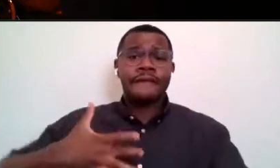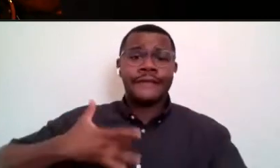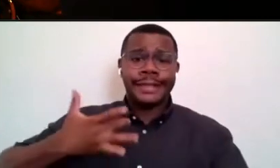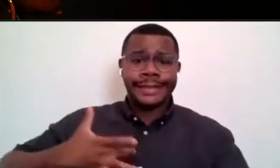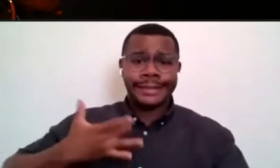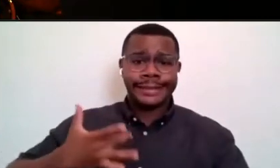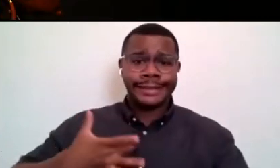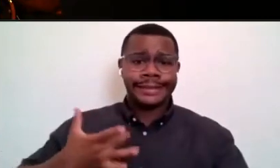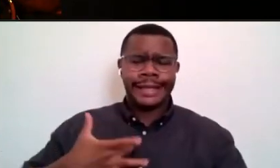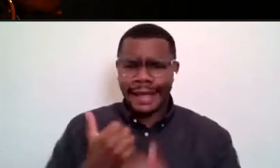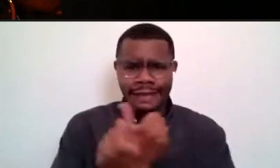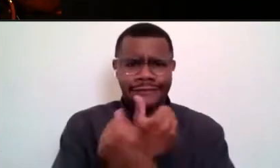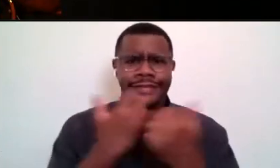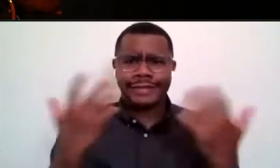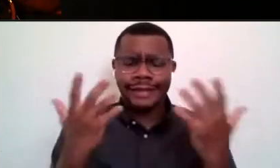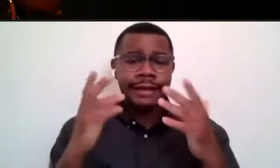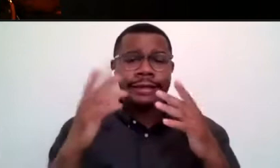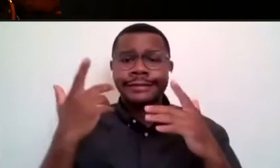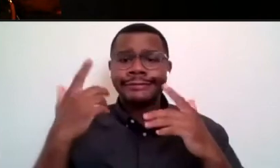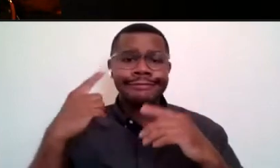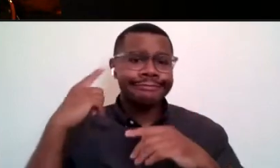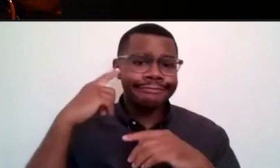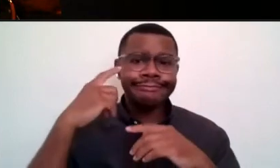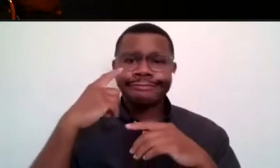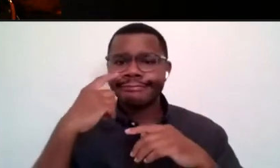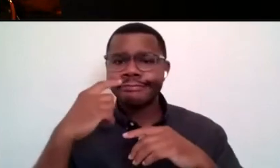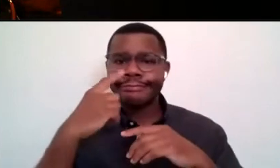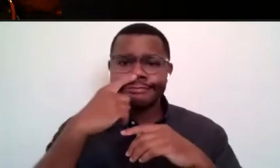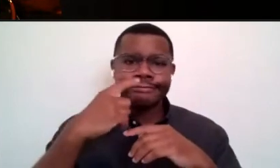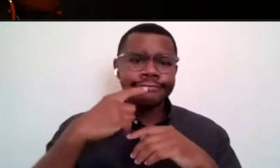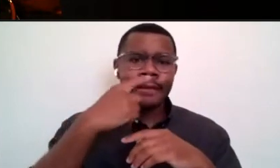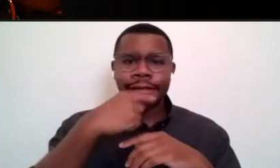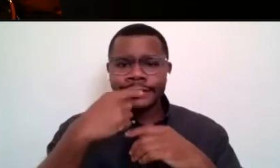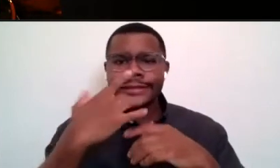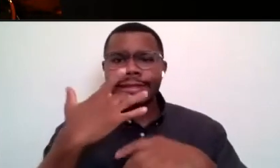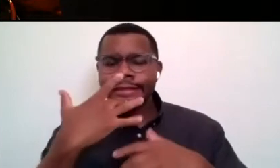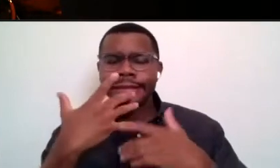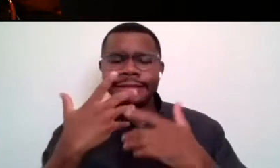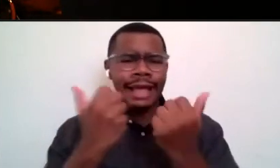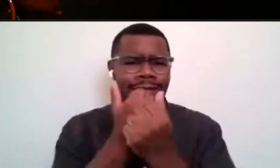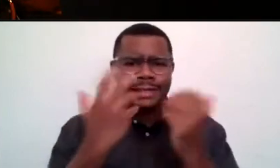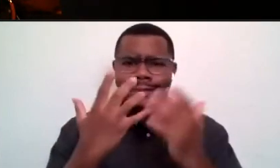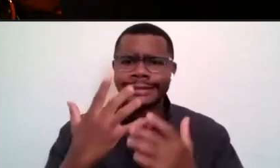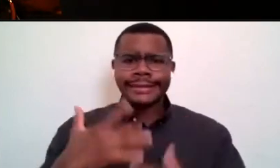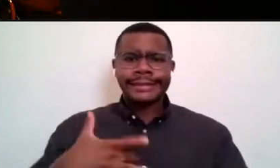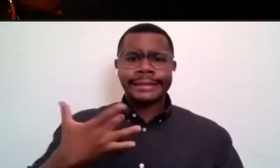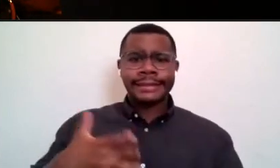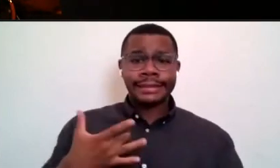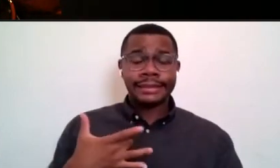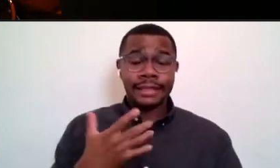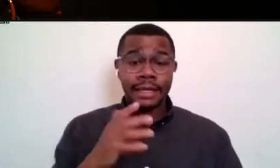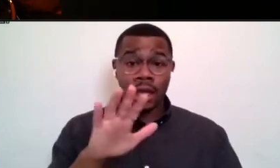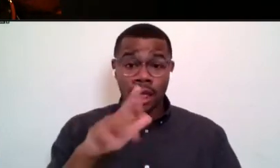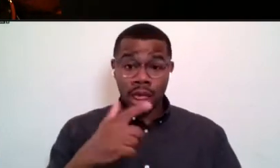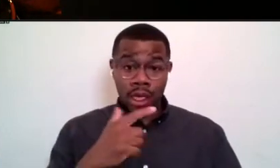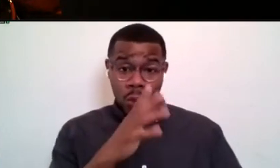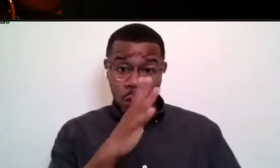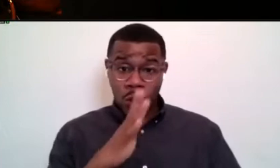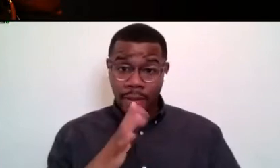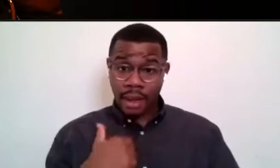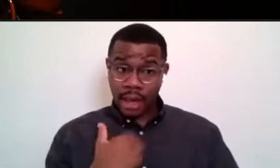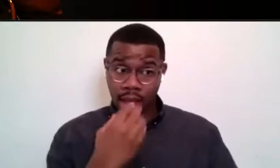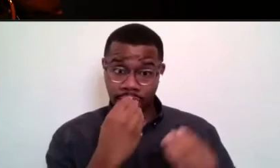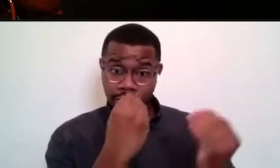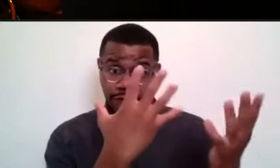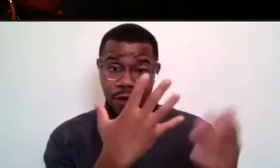with your other senses. I'm constantly saying to women, you know, if you lose your sight and you got to move